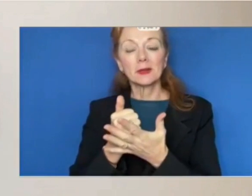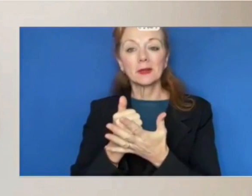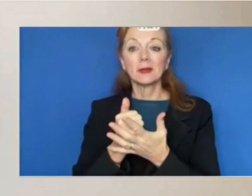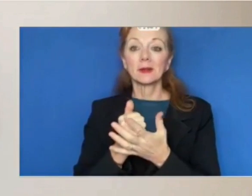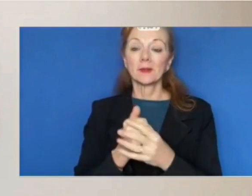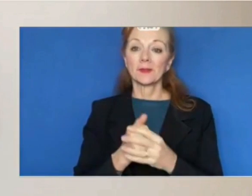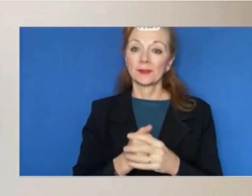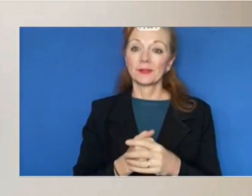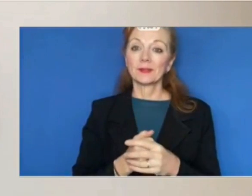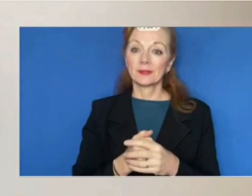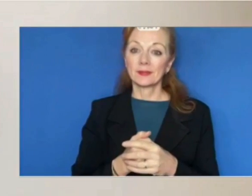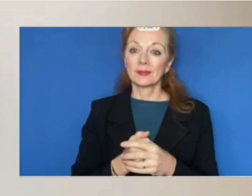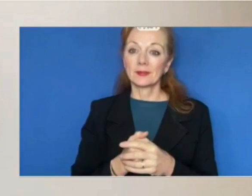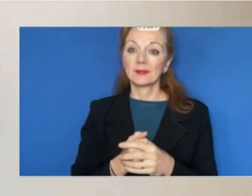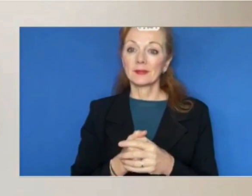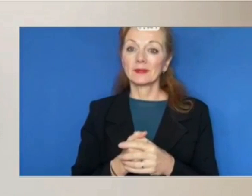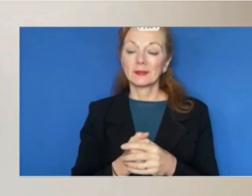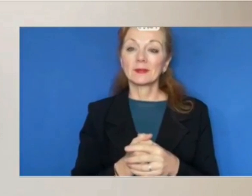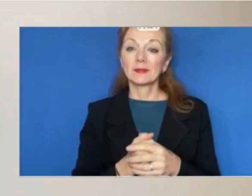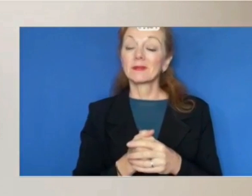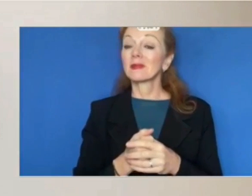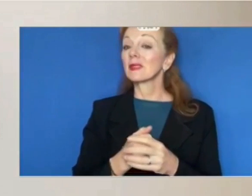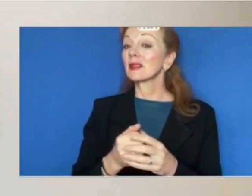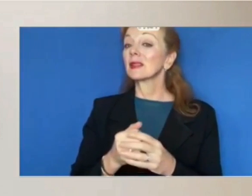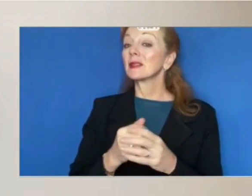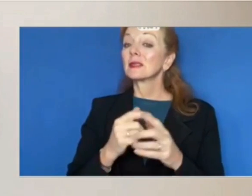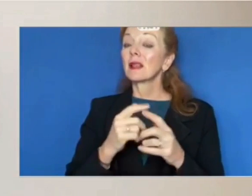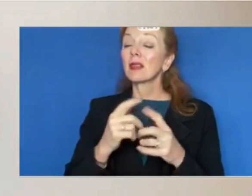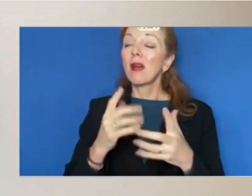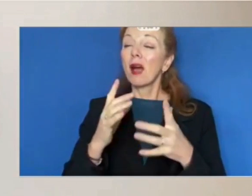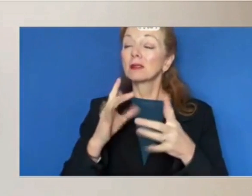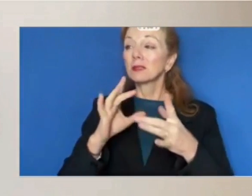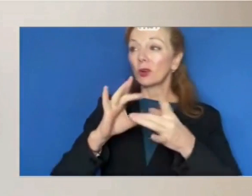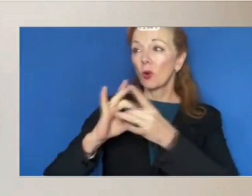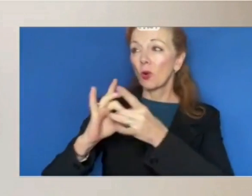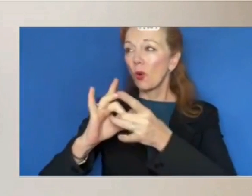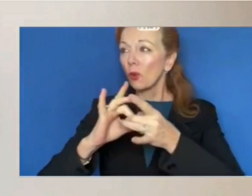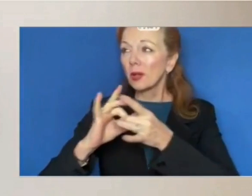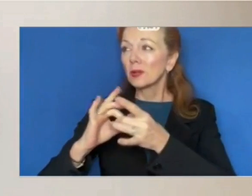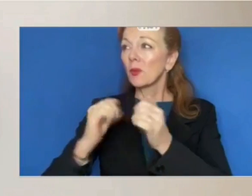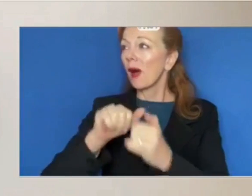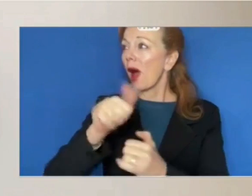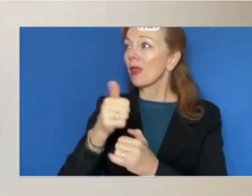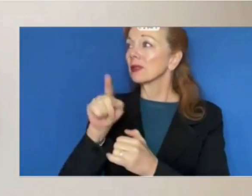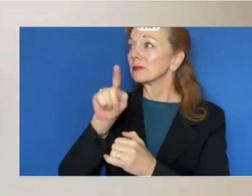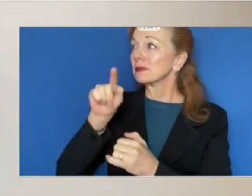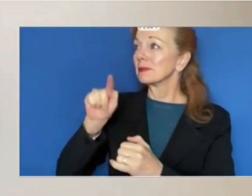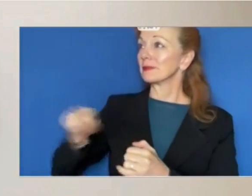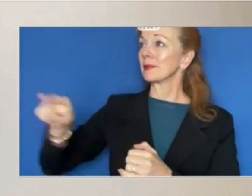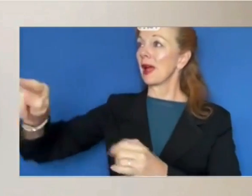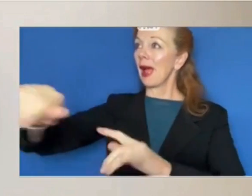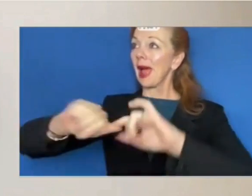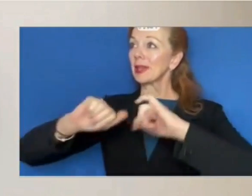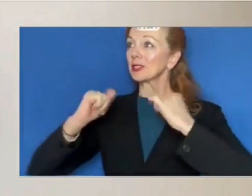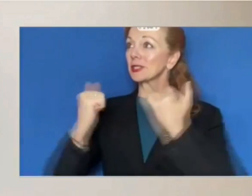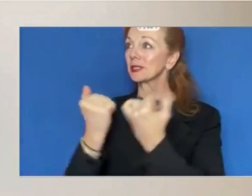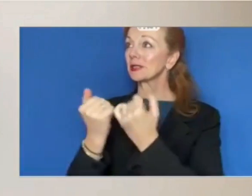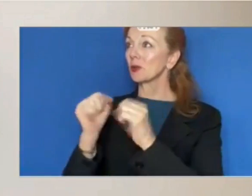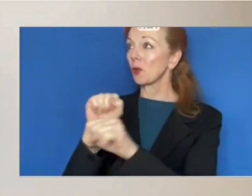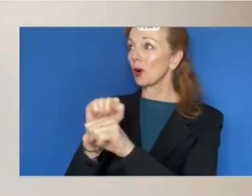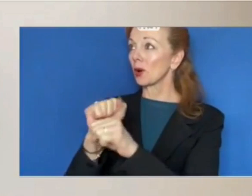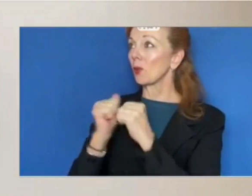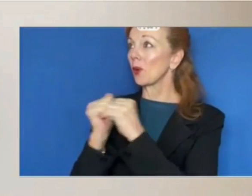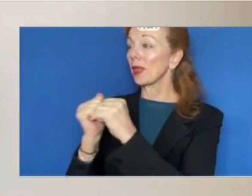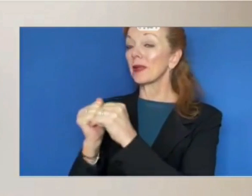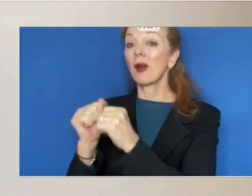our cooperation with other agencies that we collaborate with, and also our citizens to communicate and report these type of